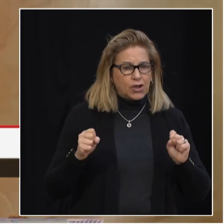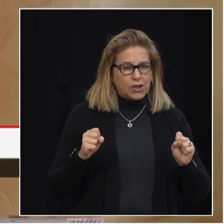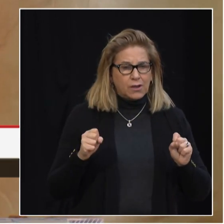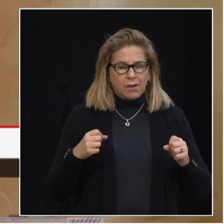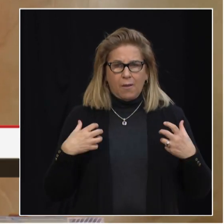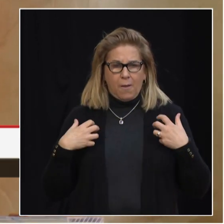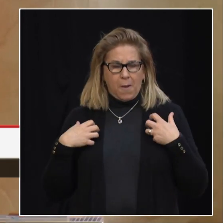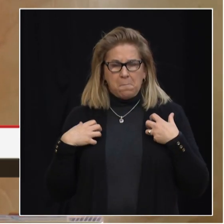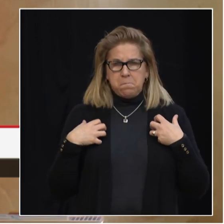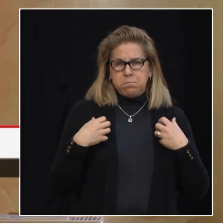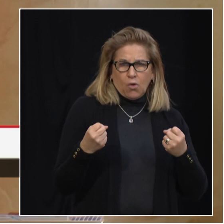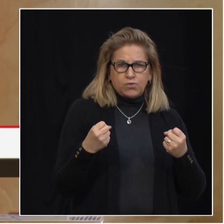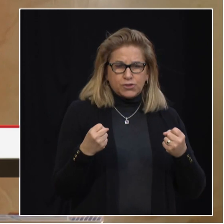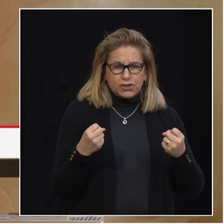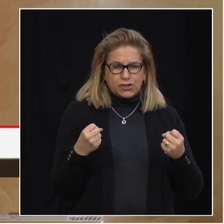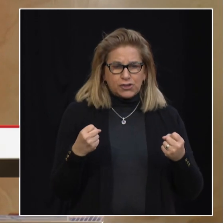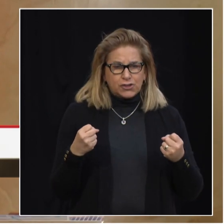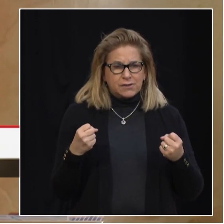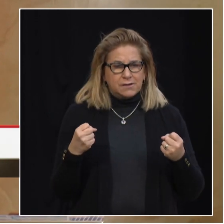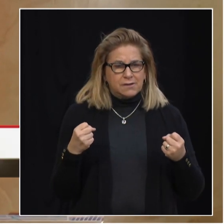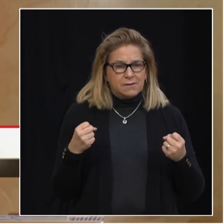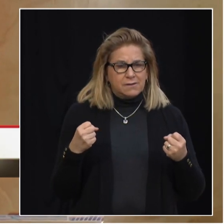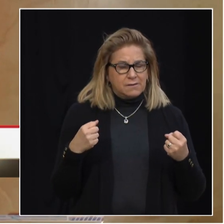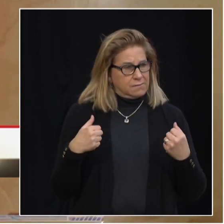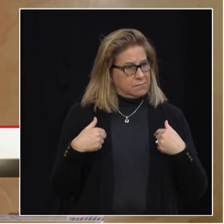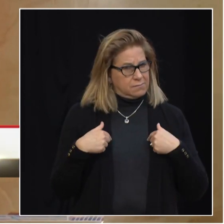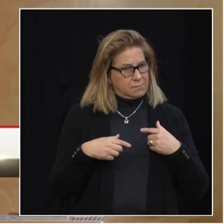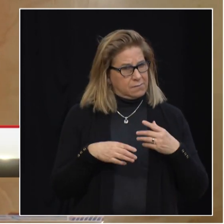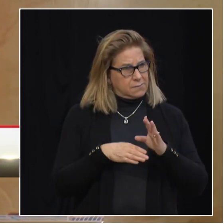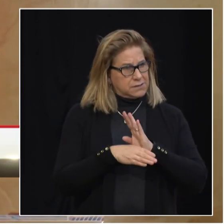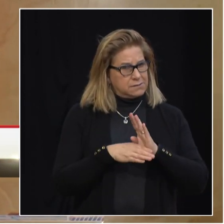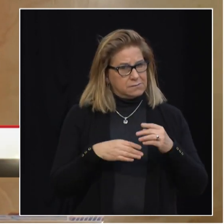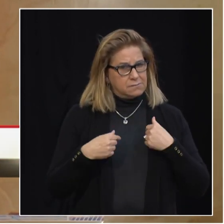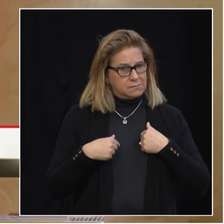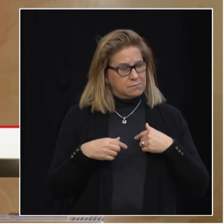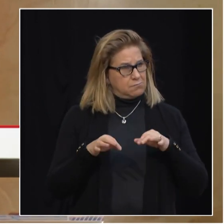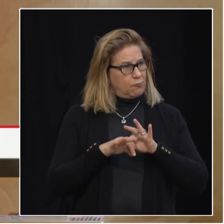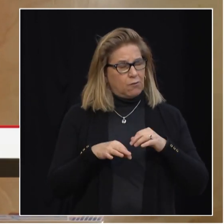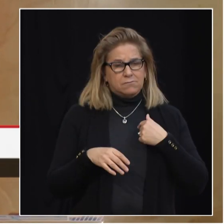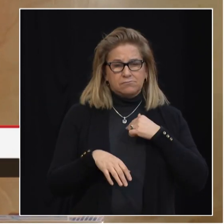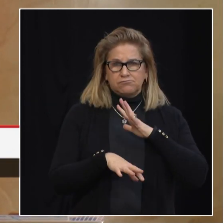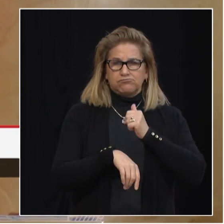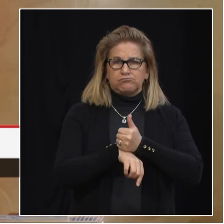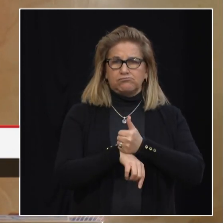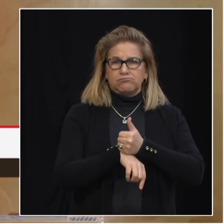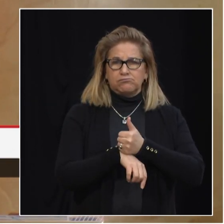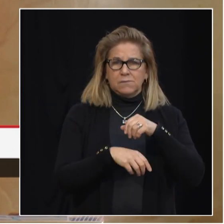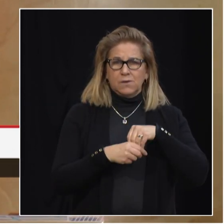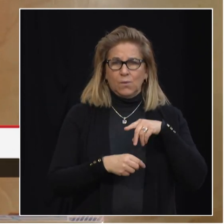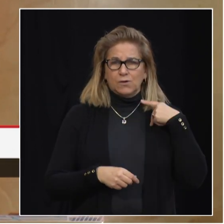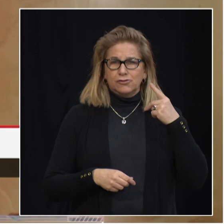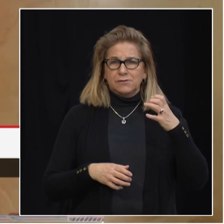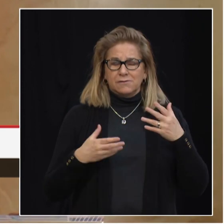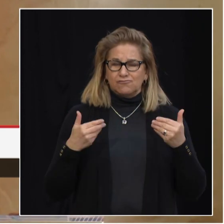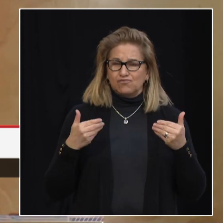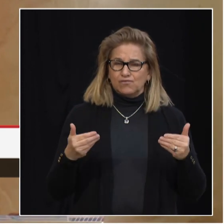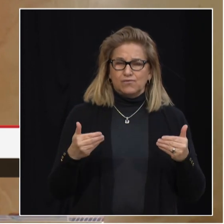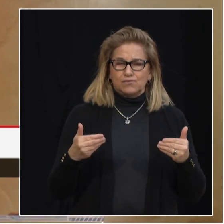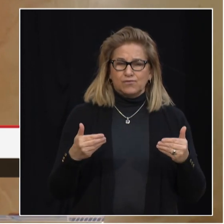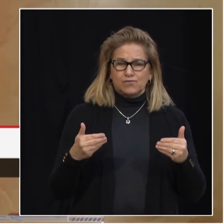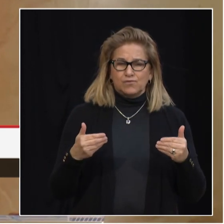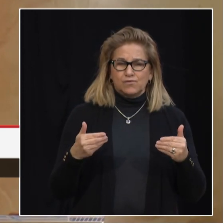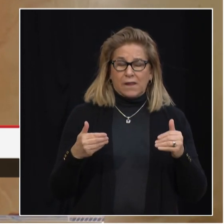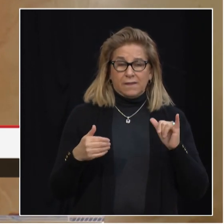cornerstone of moving cities forward. In 2020, I stood on that yellow B that was painted on 16th and